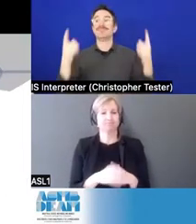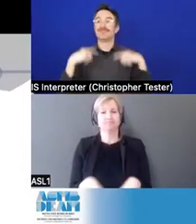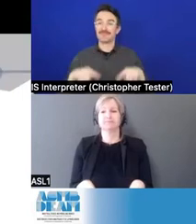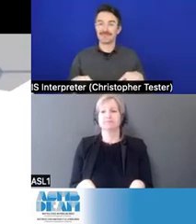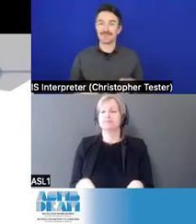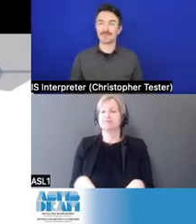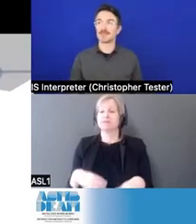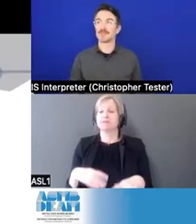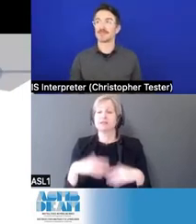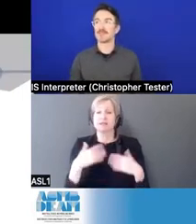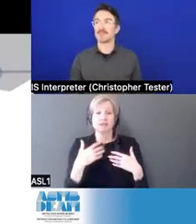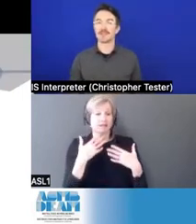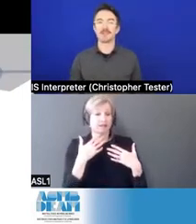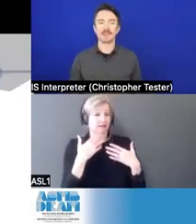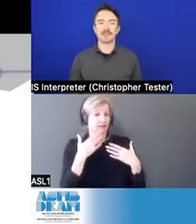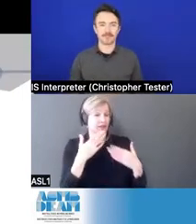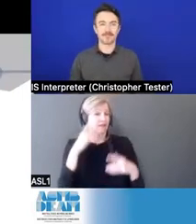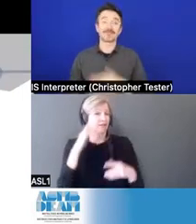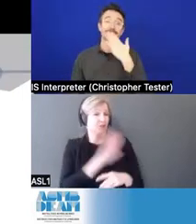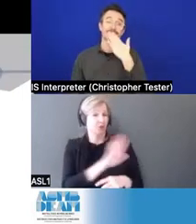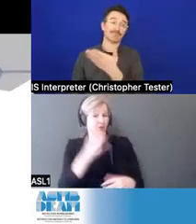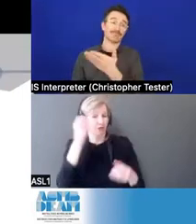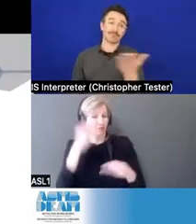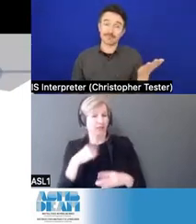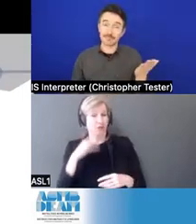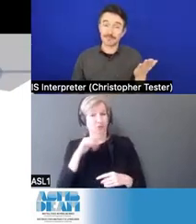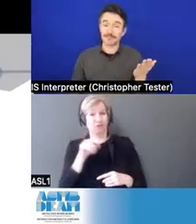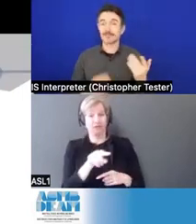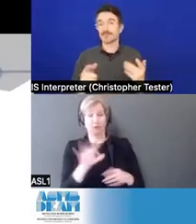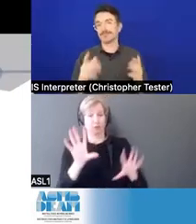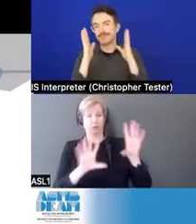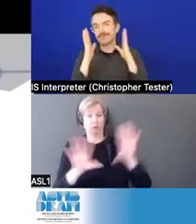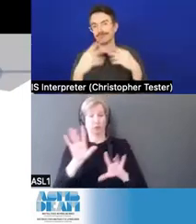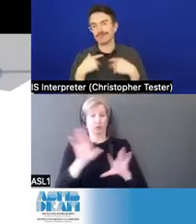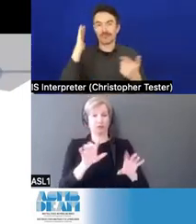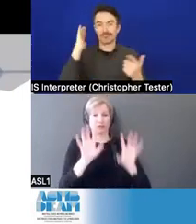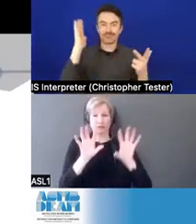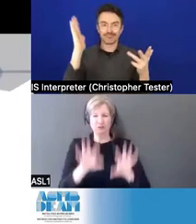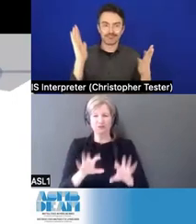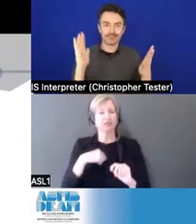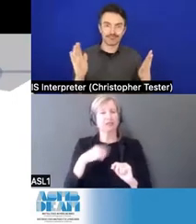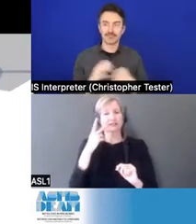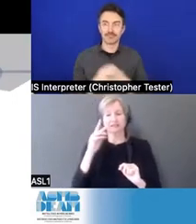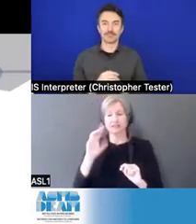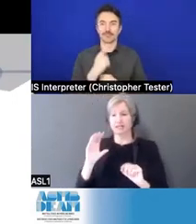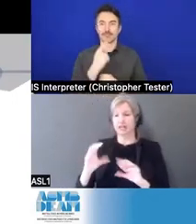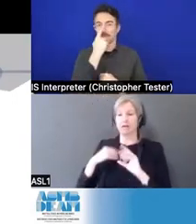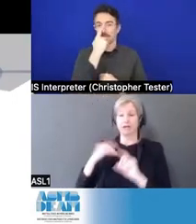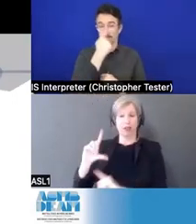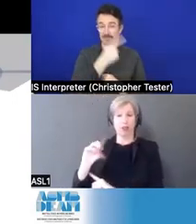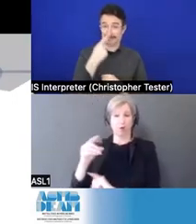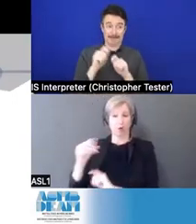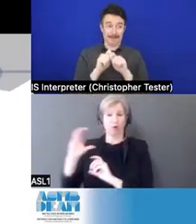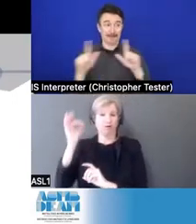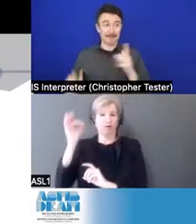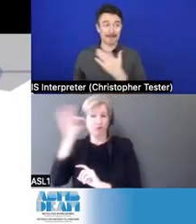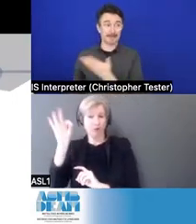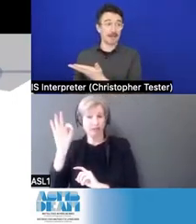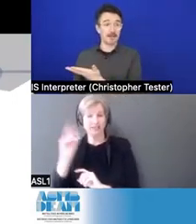your information. And on this very busy slide, I'm showing a logo of my branch, but also our